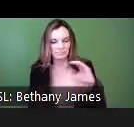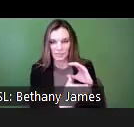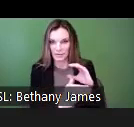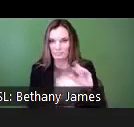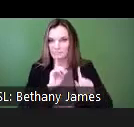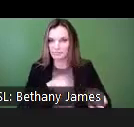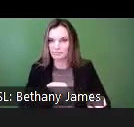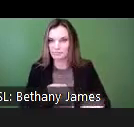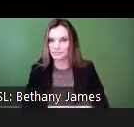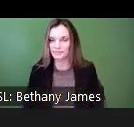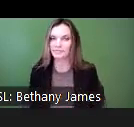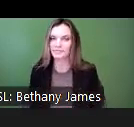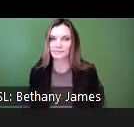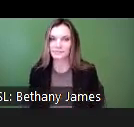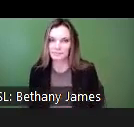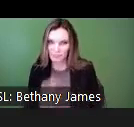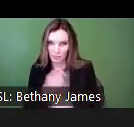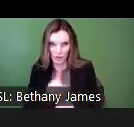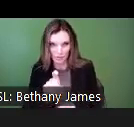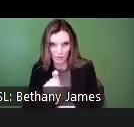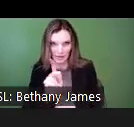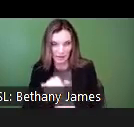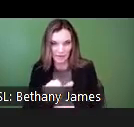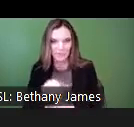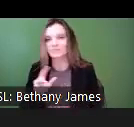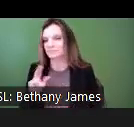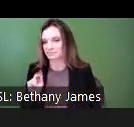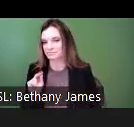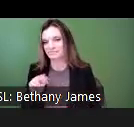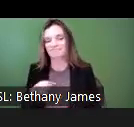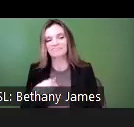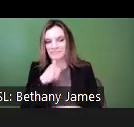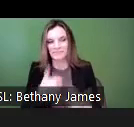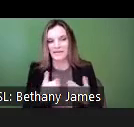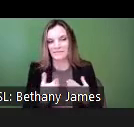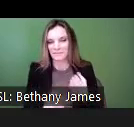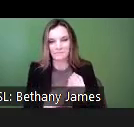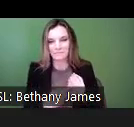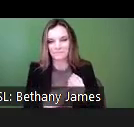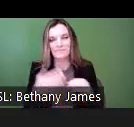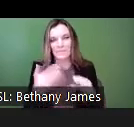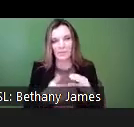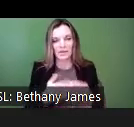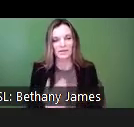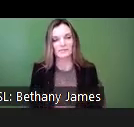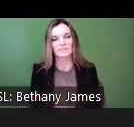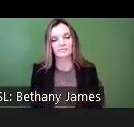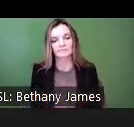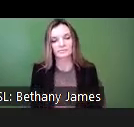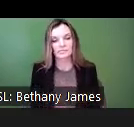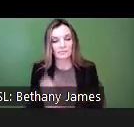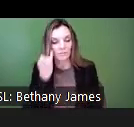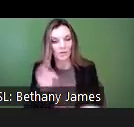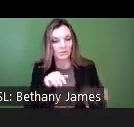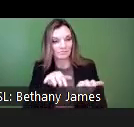No, we don't collect email addresses. If We folks don't. put them in, it might be possible, but since they're